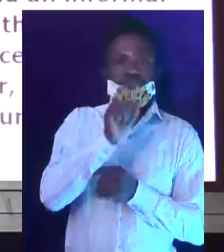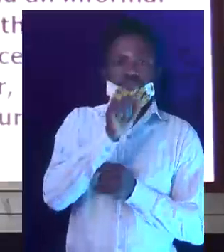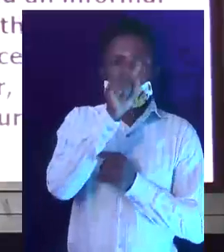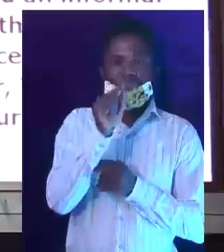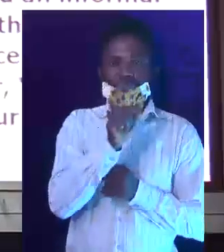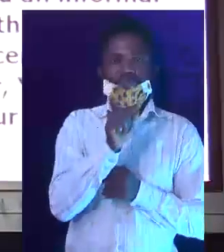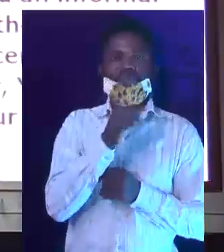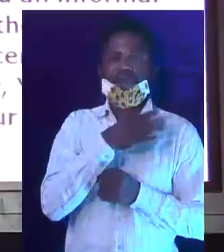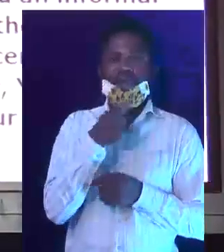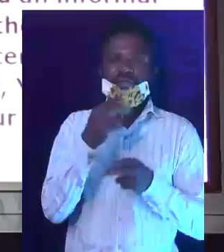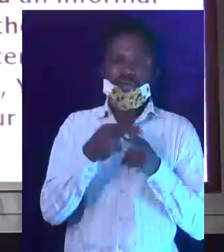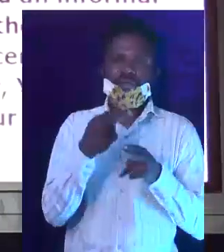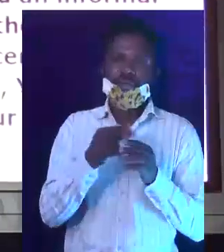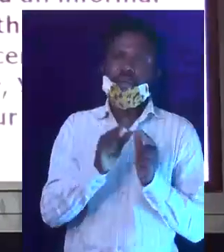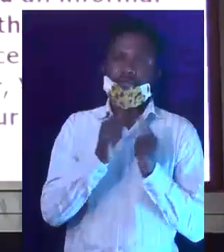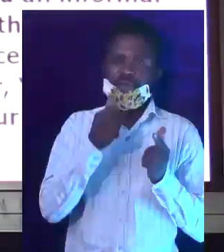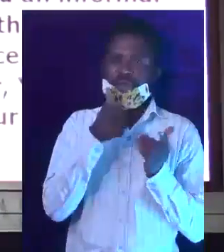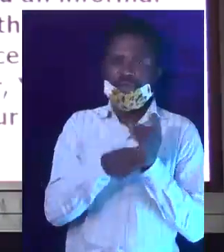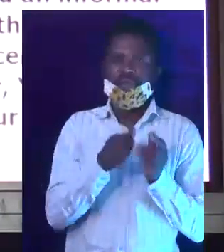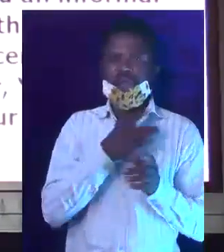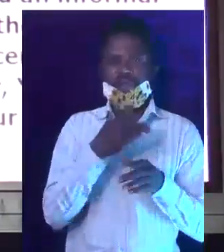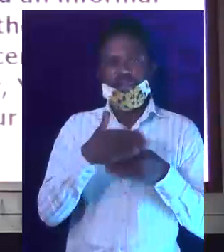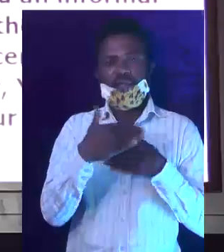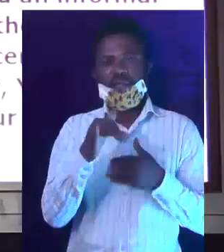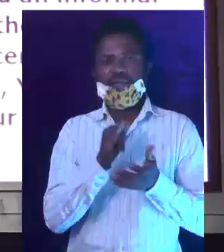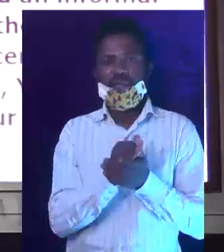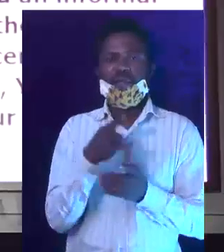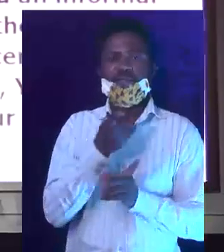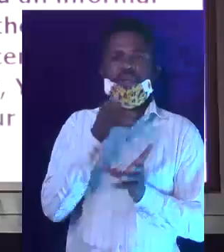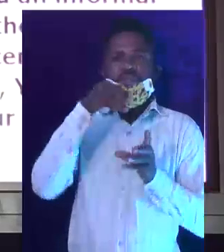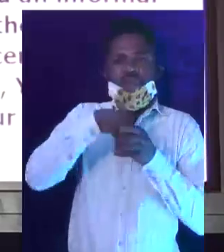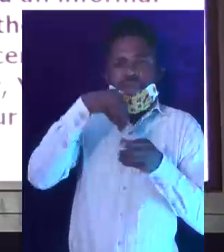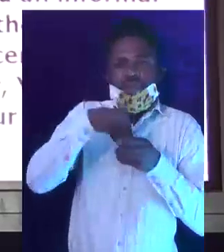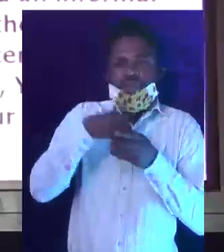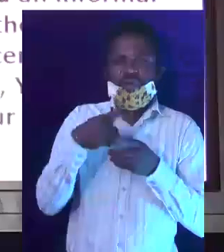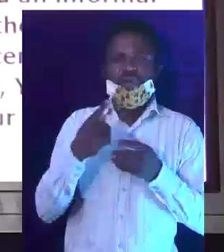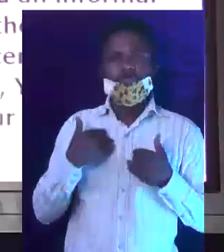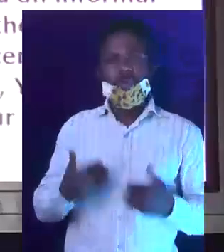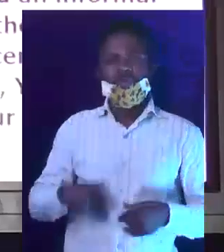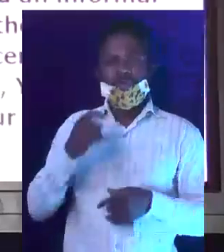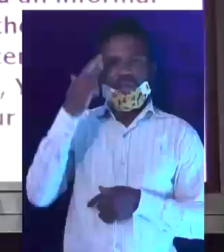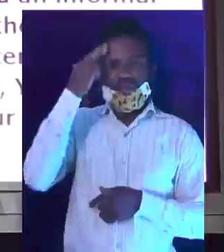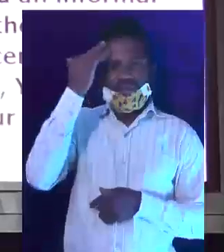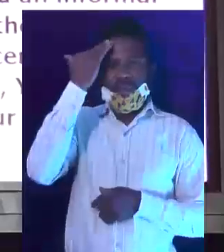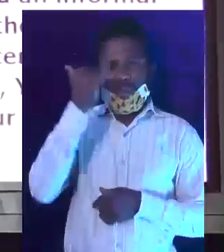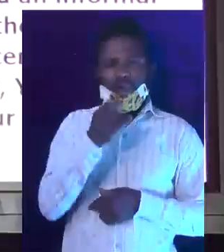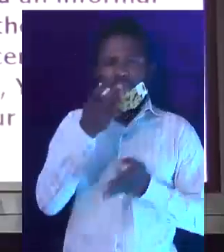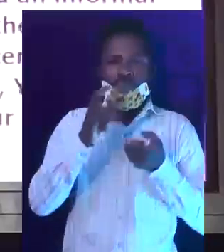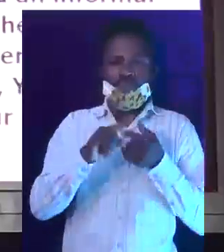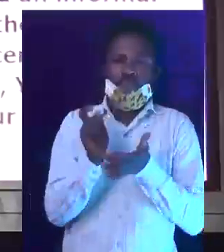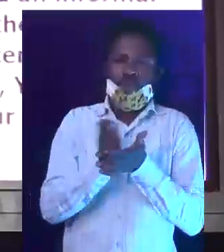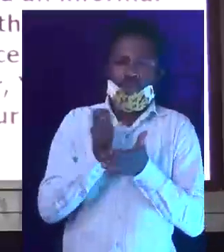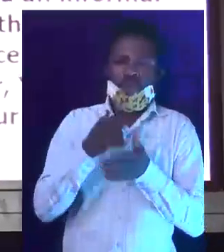capital letter, followed by the body, in which we said the tone should be friendly, it should be